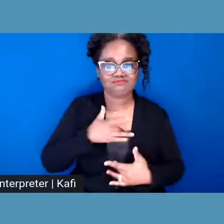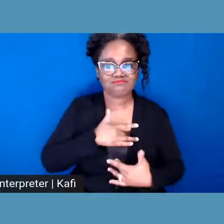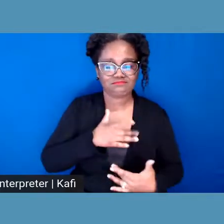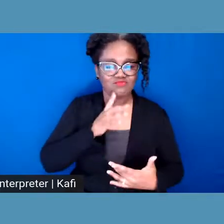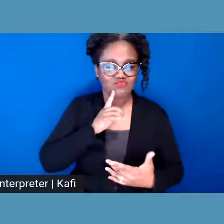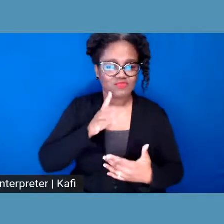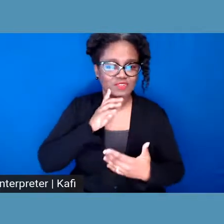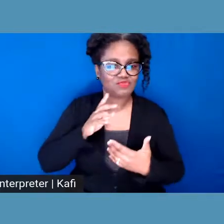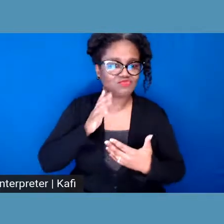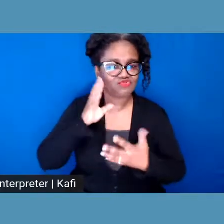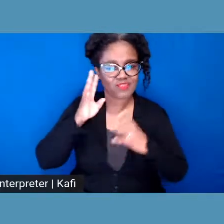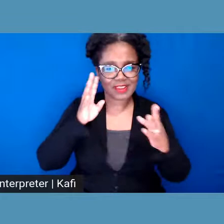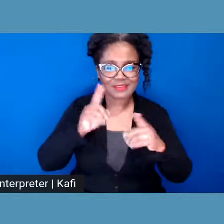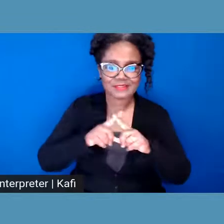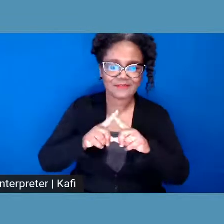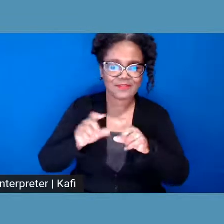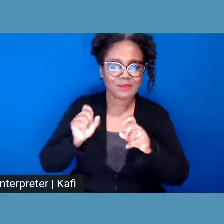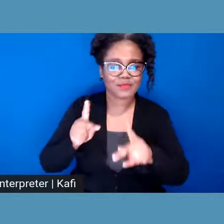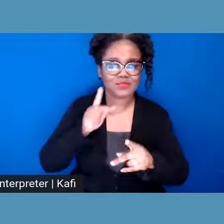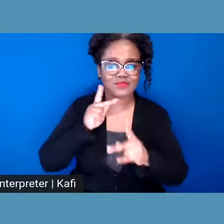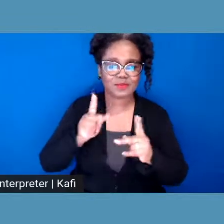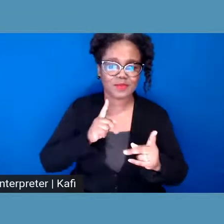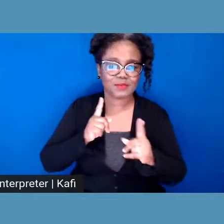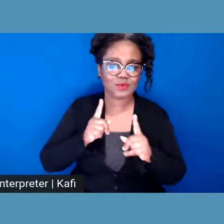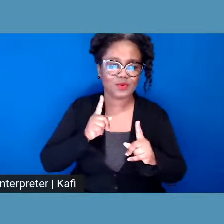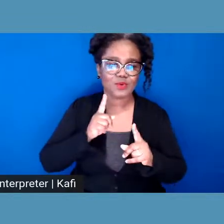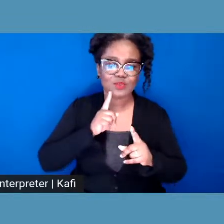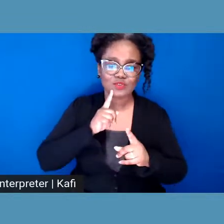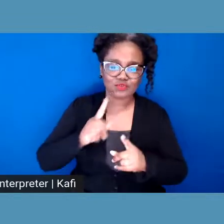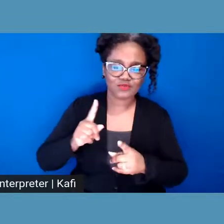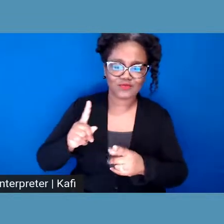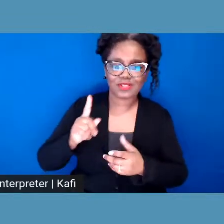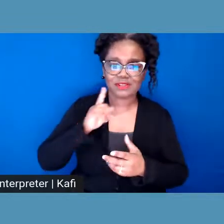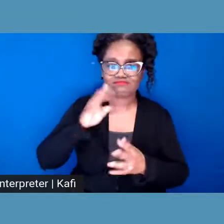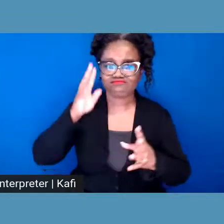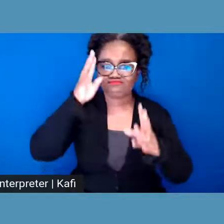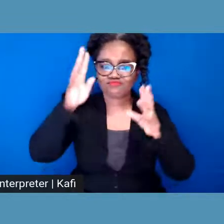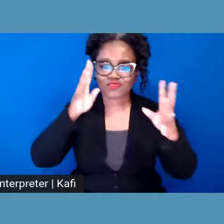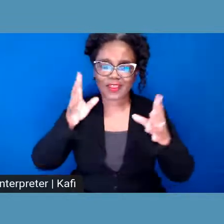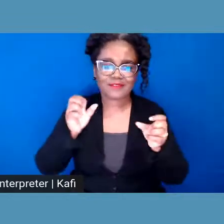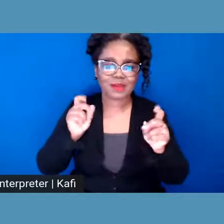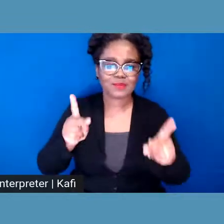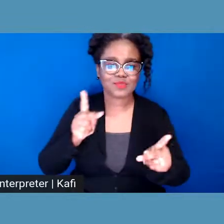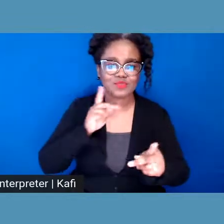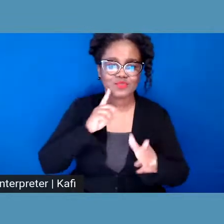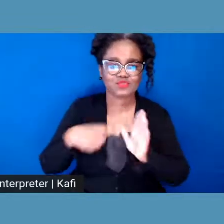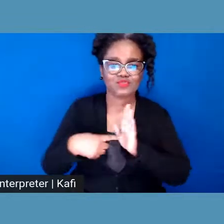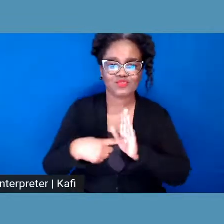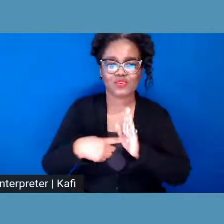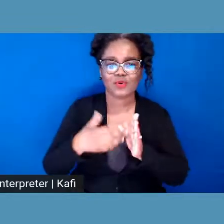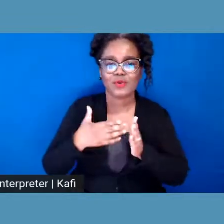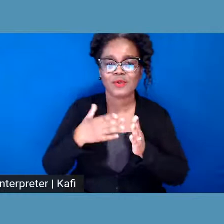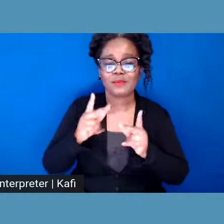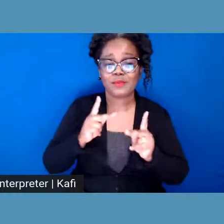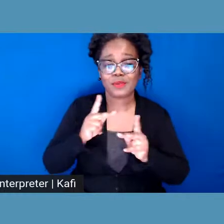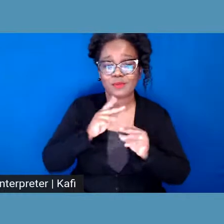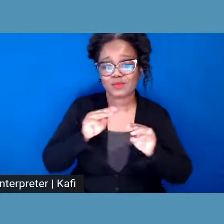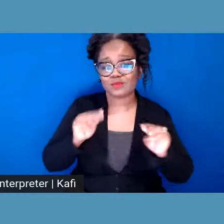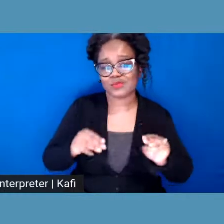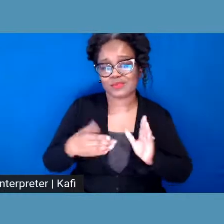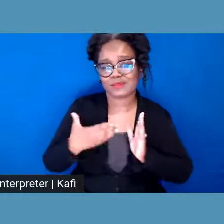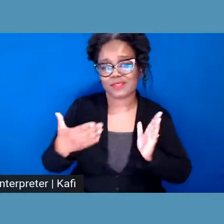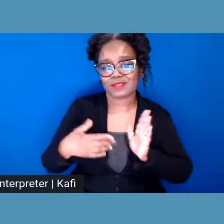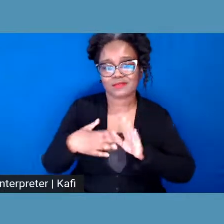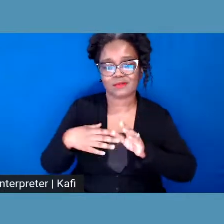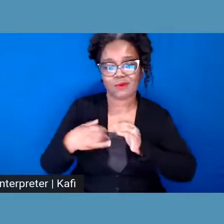Her marketing and outreach focus is raising the museum's visibility in the art community and as a tourist destination and a favorable place for